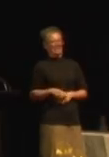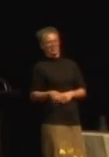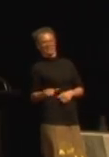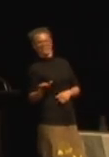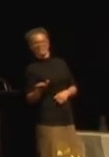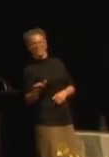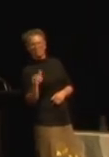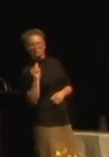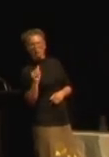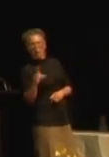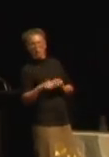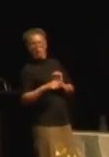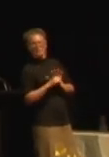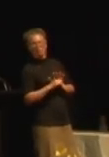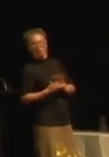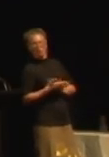it's interesting.